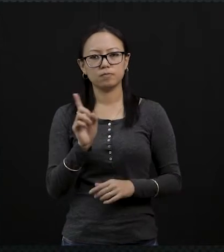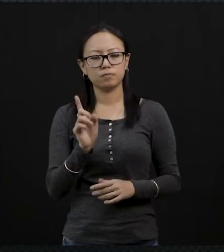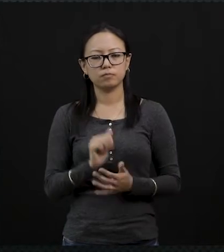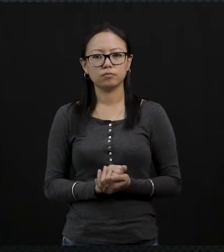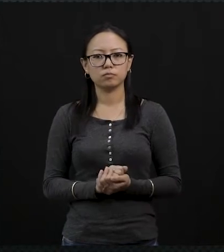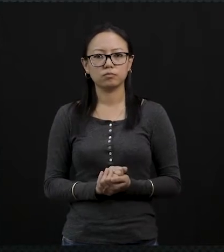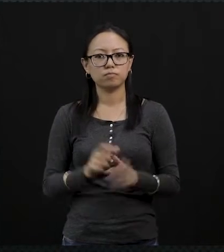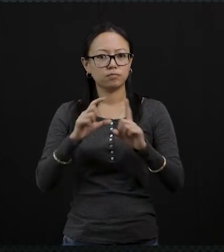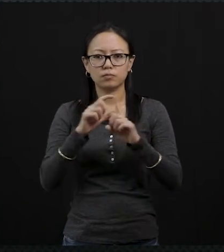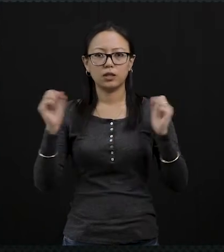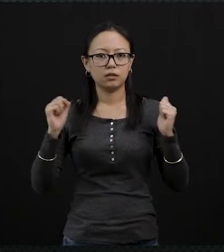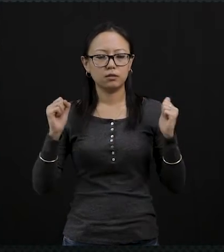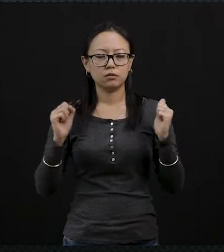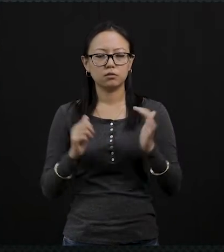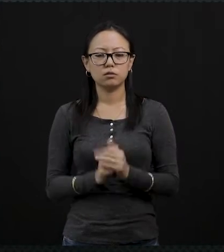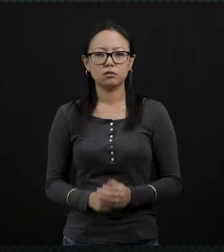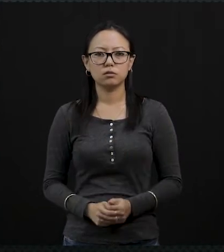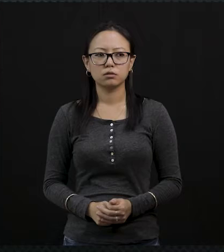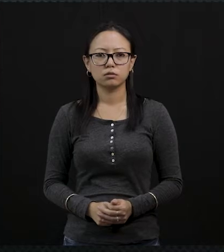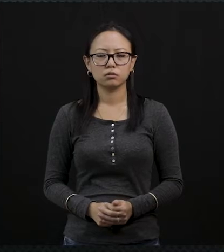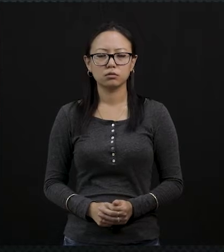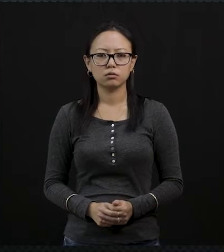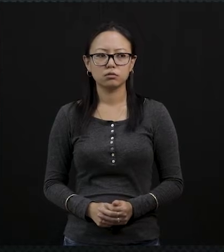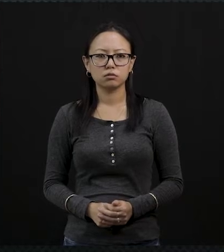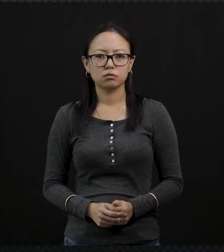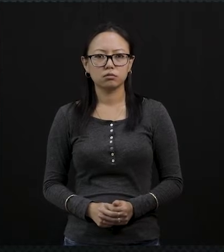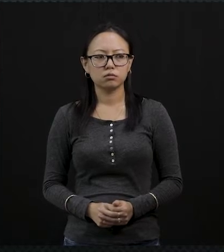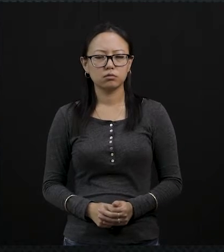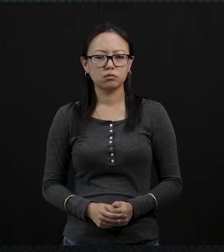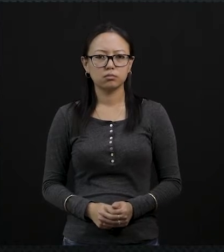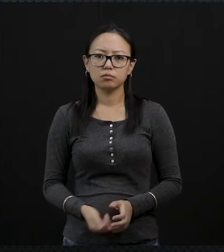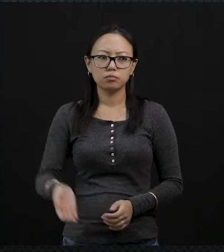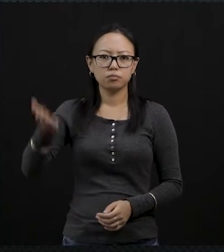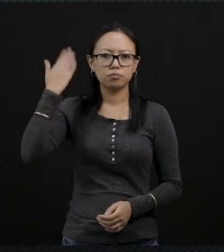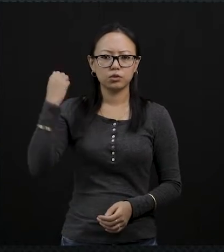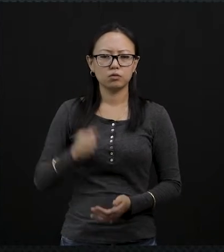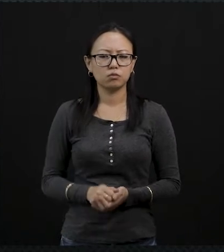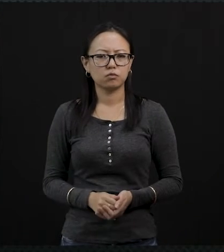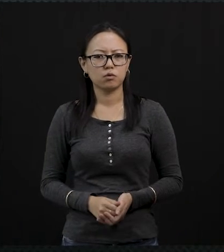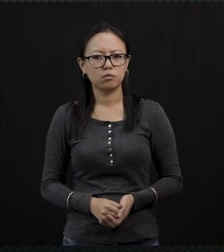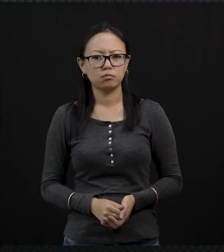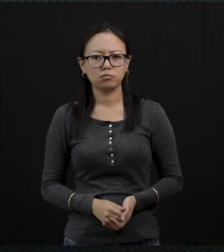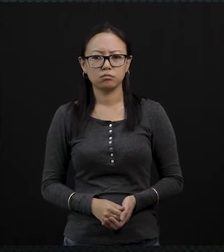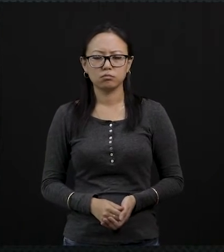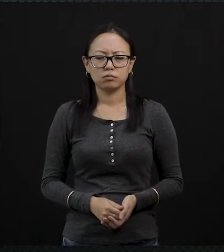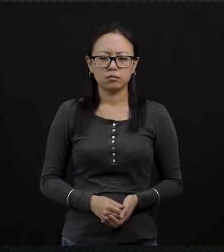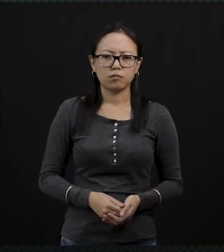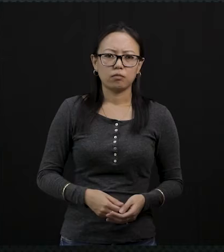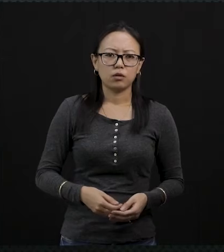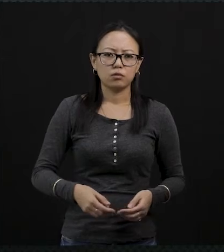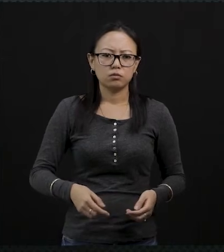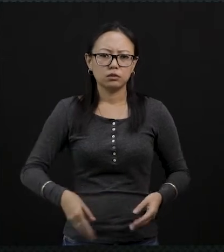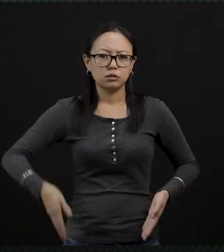dangerous. So far, students, I have shown you that in a busy road, there are many cars.